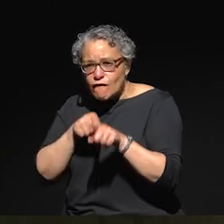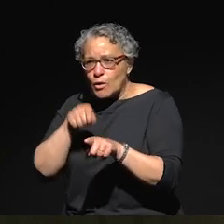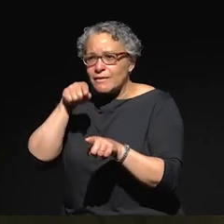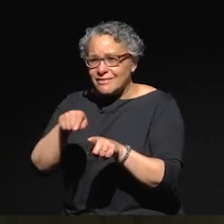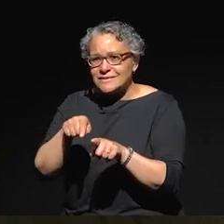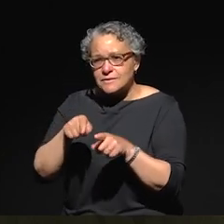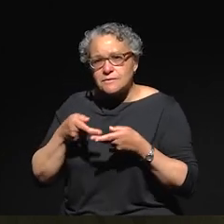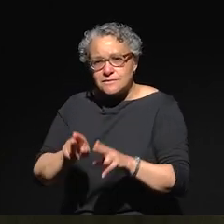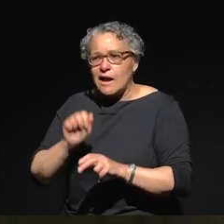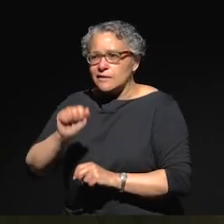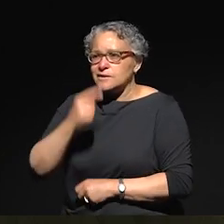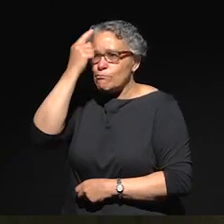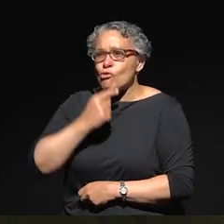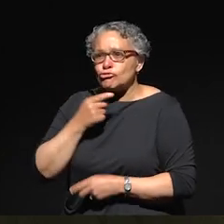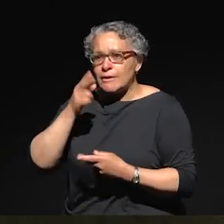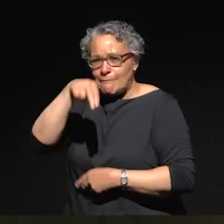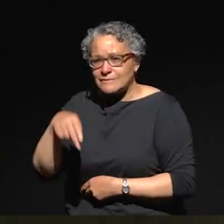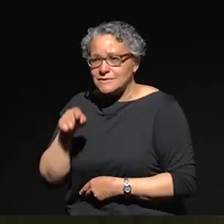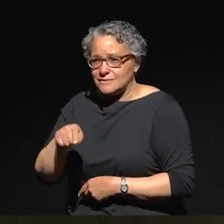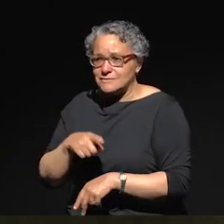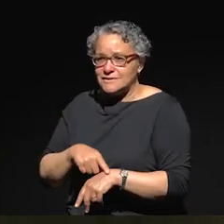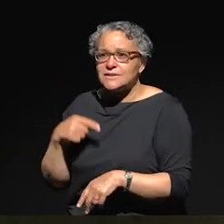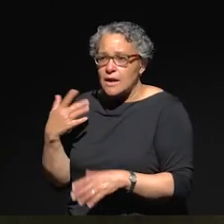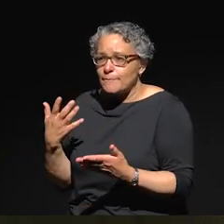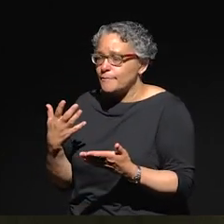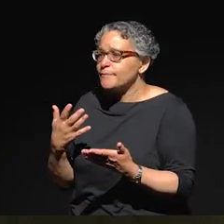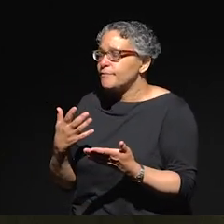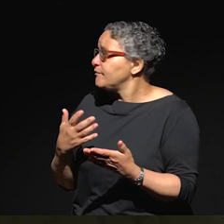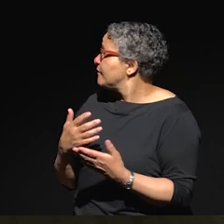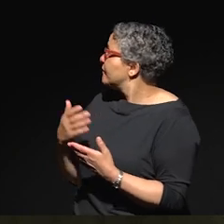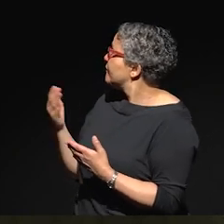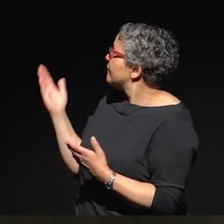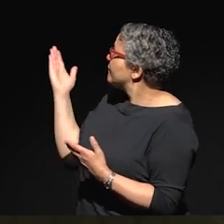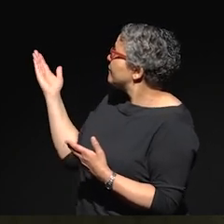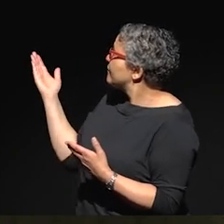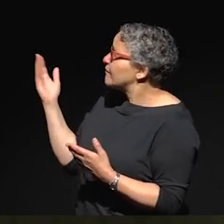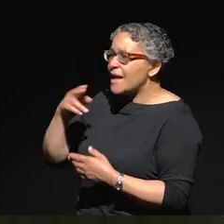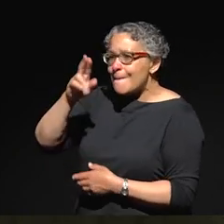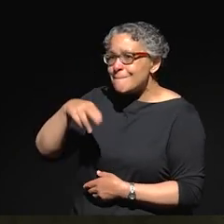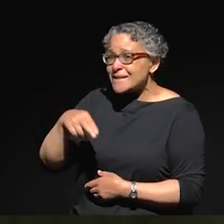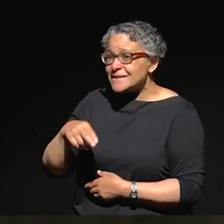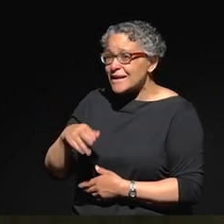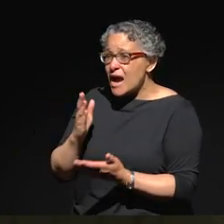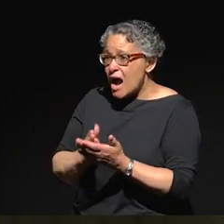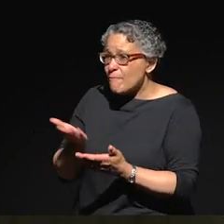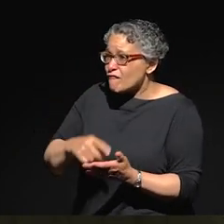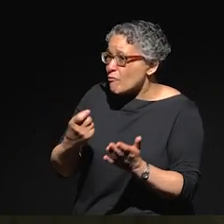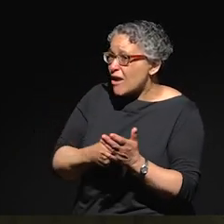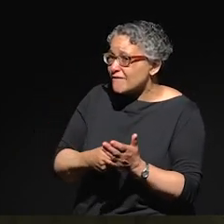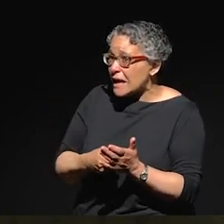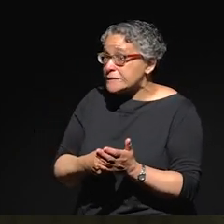another drawing similar here a little earlier. And then this painting, which actually may not be by Raphael, but never